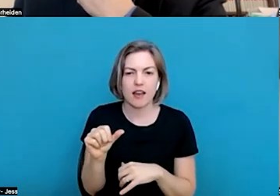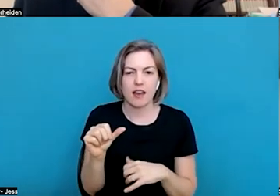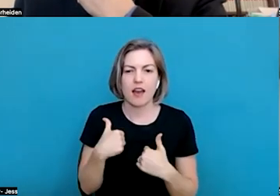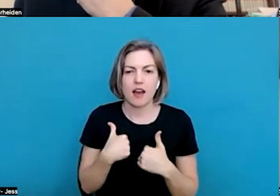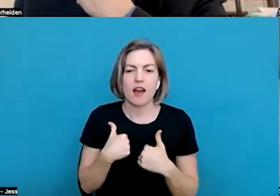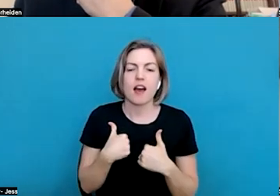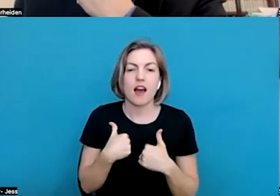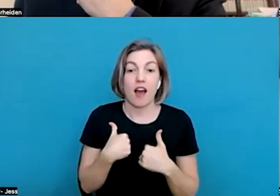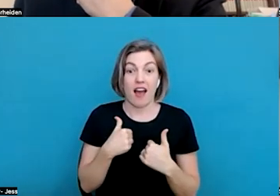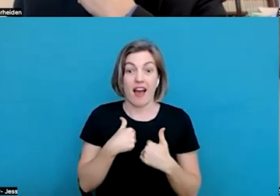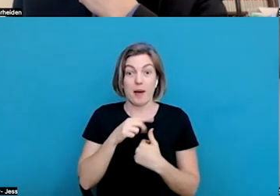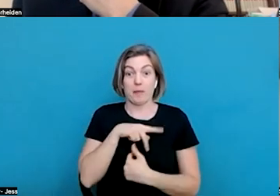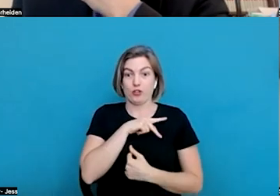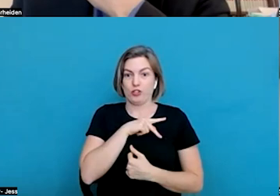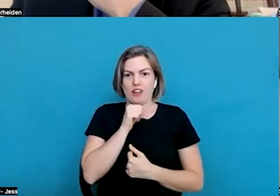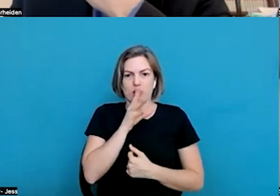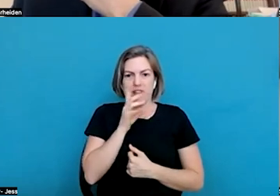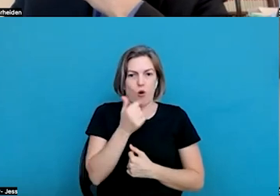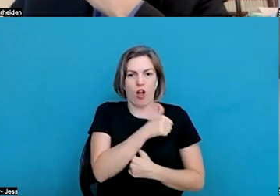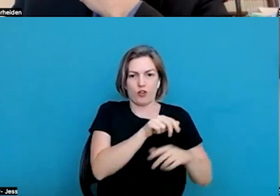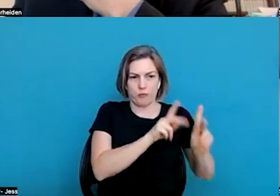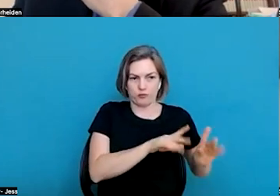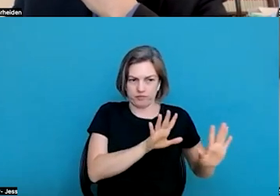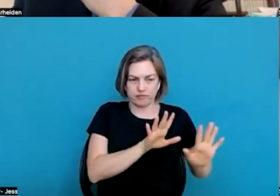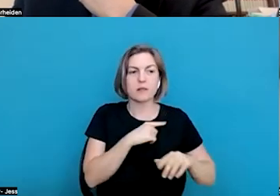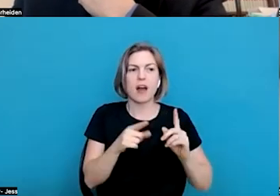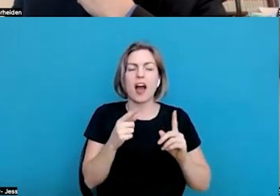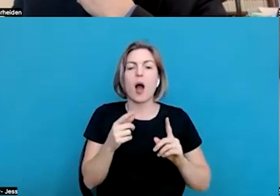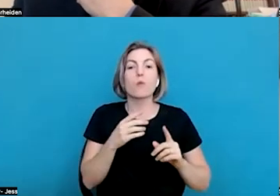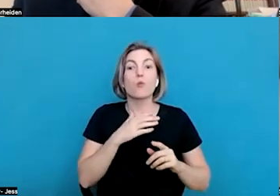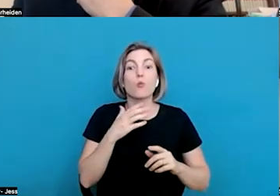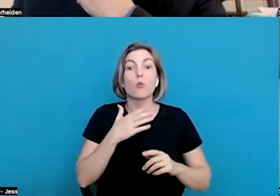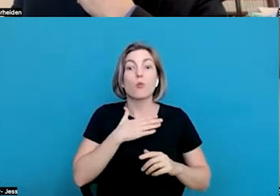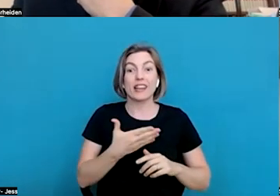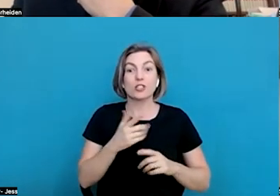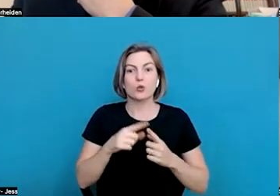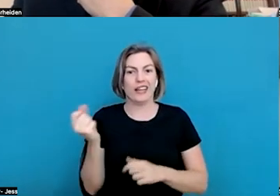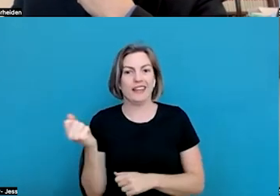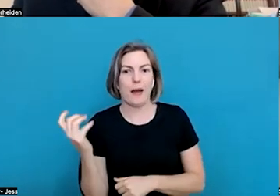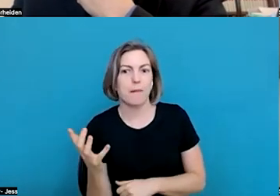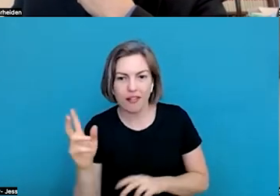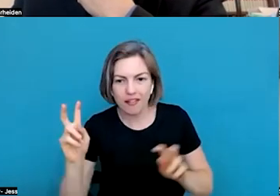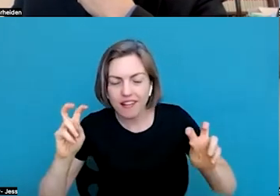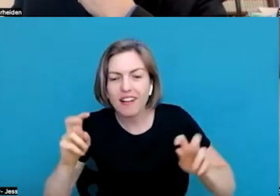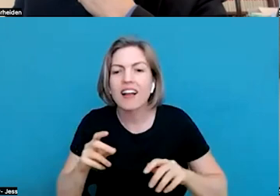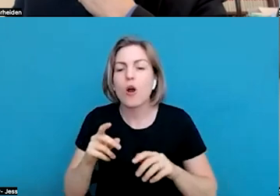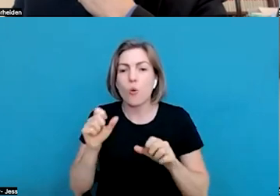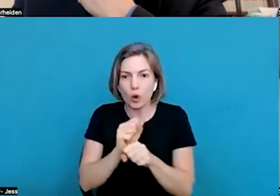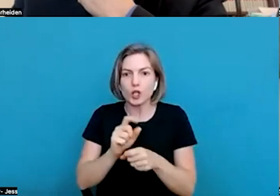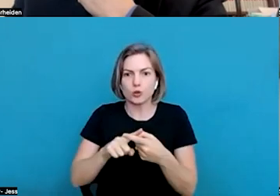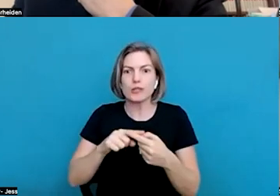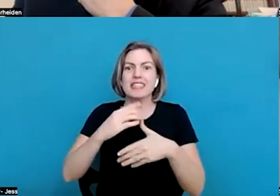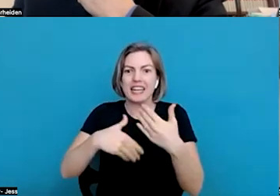I personally, I'm not speaking for anybody else, I'm willing to roll the dice on this one and hope that we can work towards getting that right and